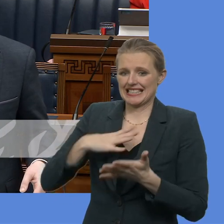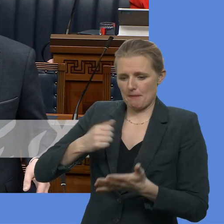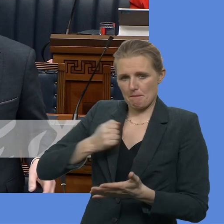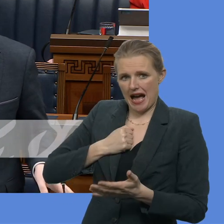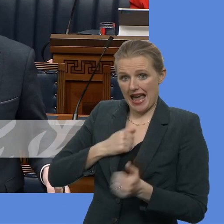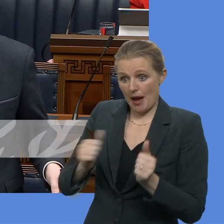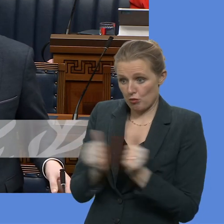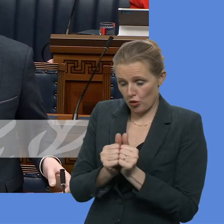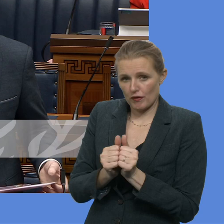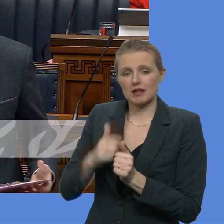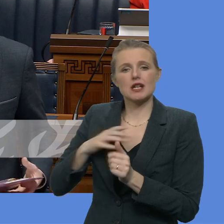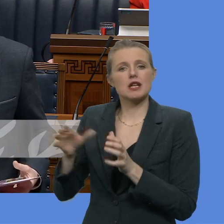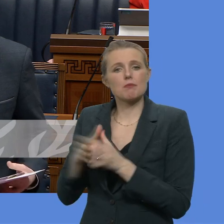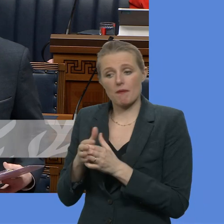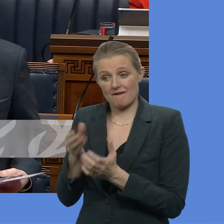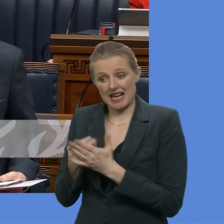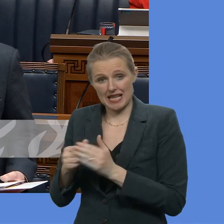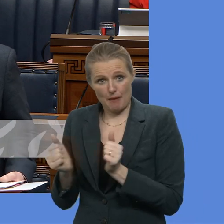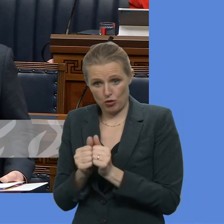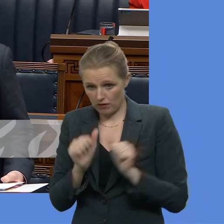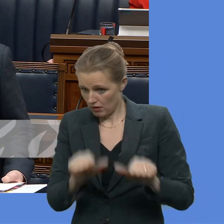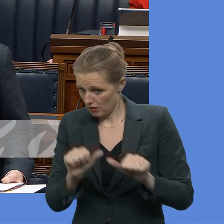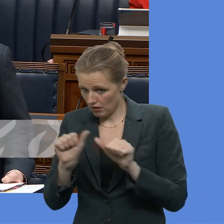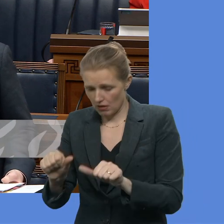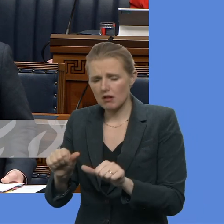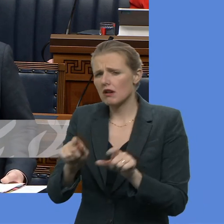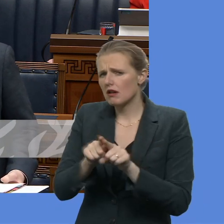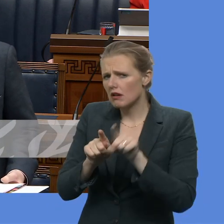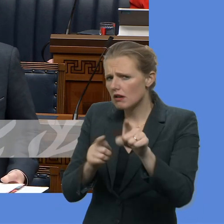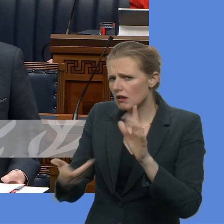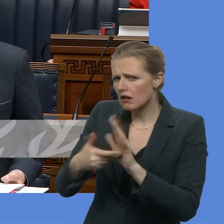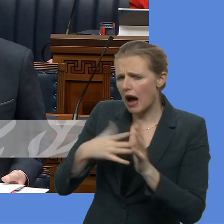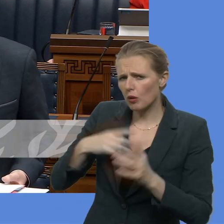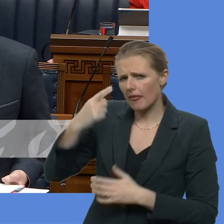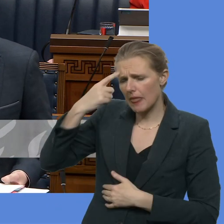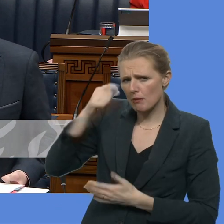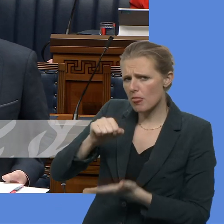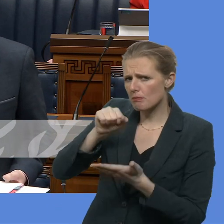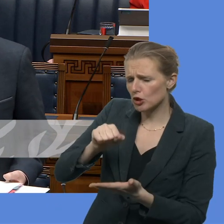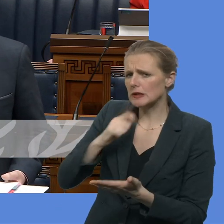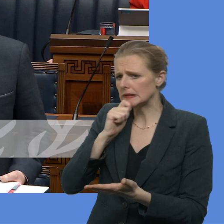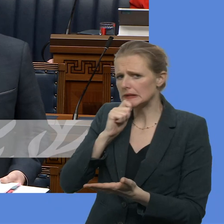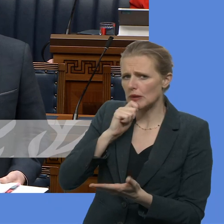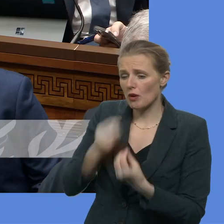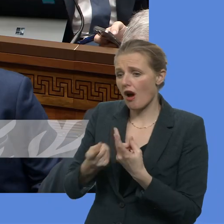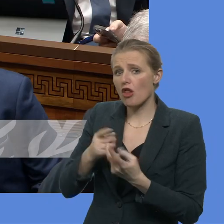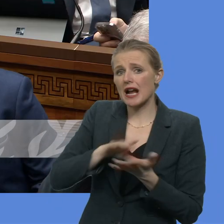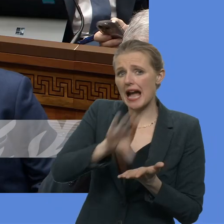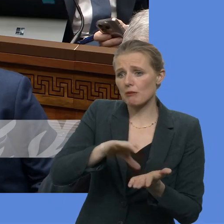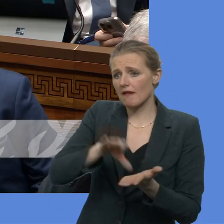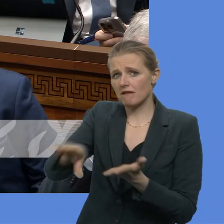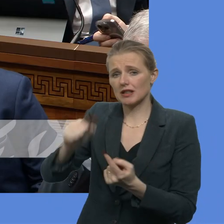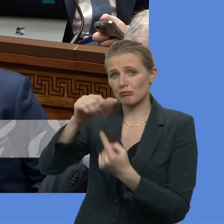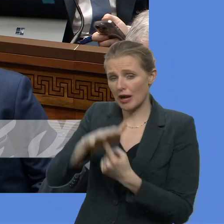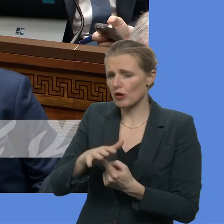Finance approval, and in consideration of this project, I will want to consider the budget requirements alongside other capital funding priorities within my